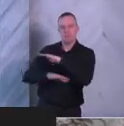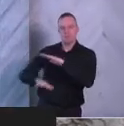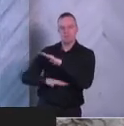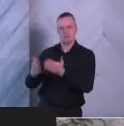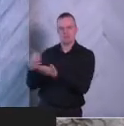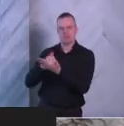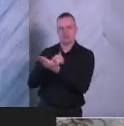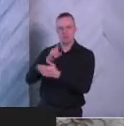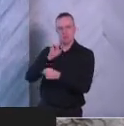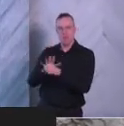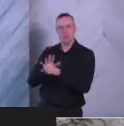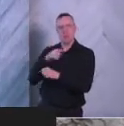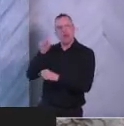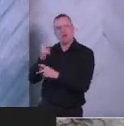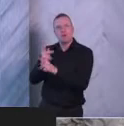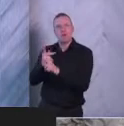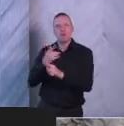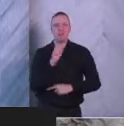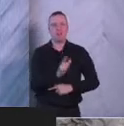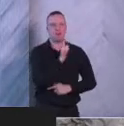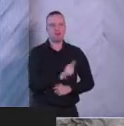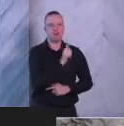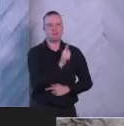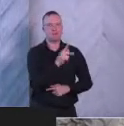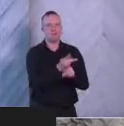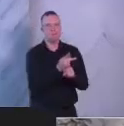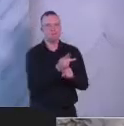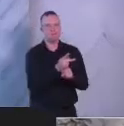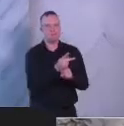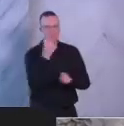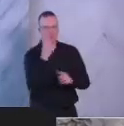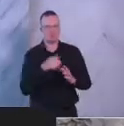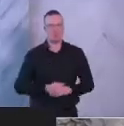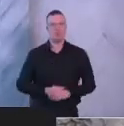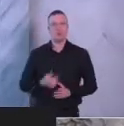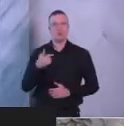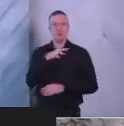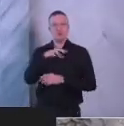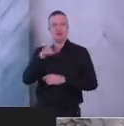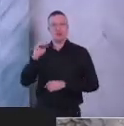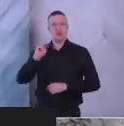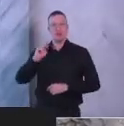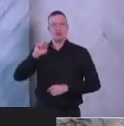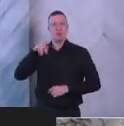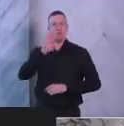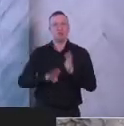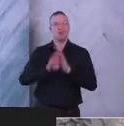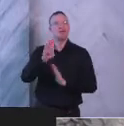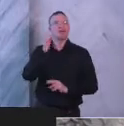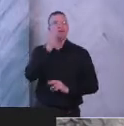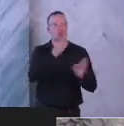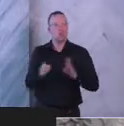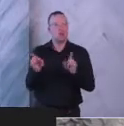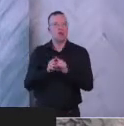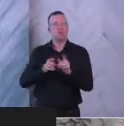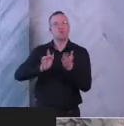a promise I don't think the Liberals will keep. I and the NDP will develop a dental plan and a